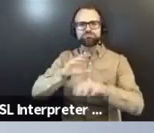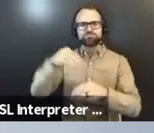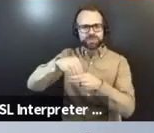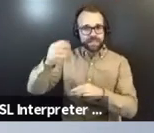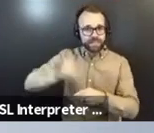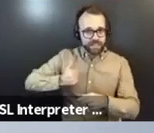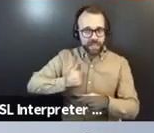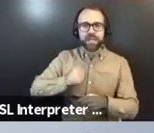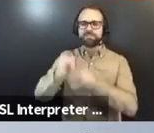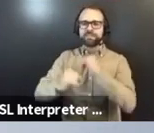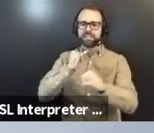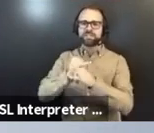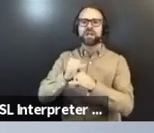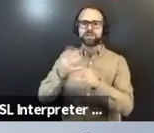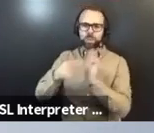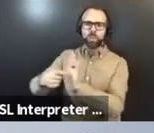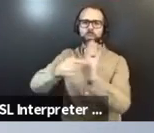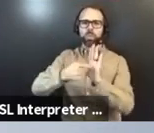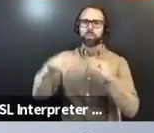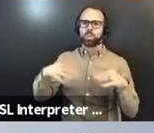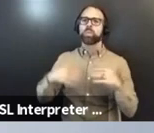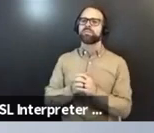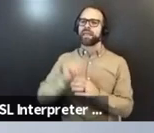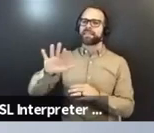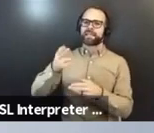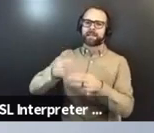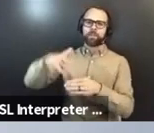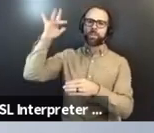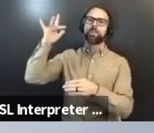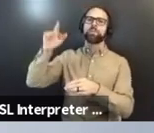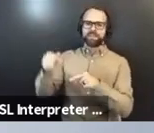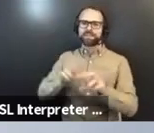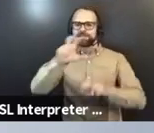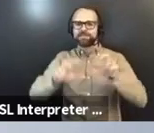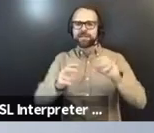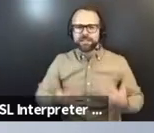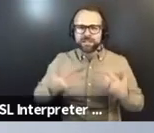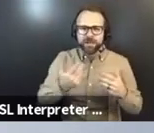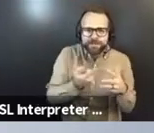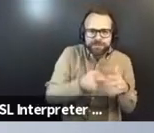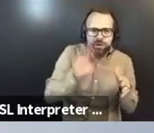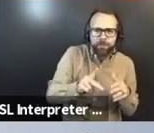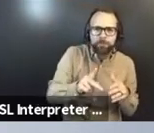international presence now. And that's their wheelhouse. That's what they like doing, is investing in young companies and helping them grow.